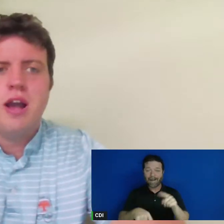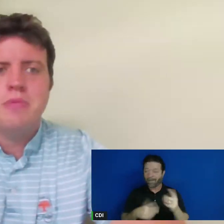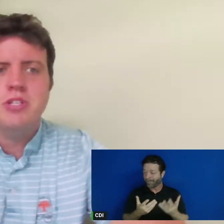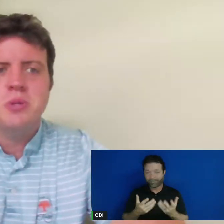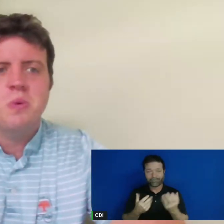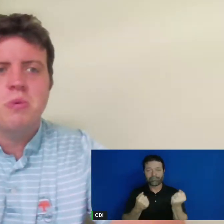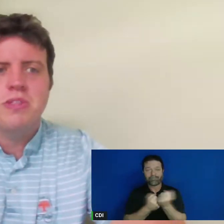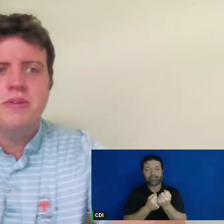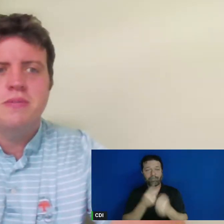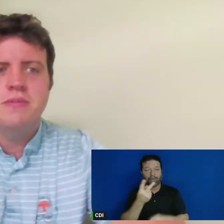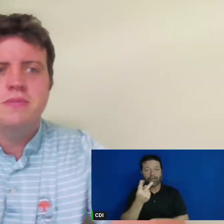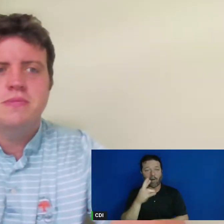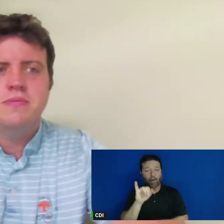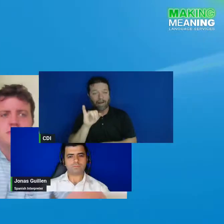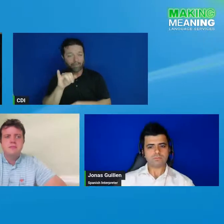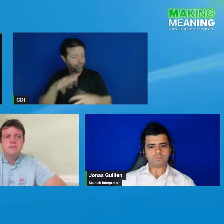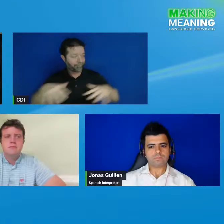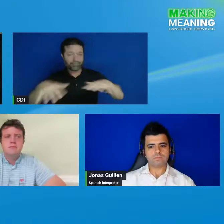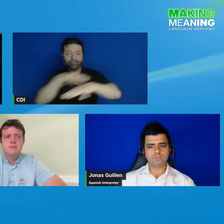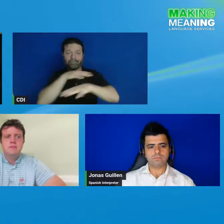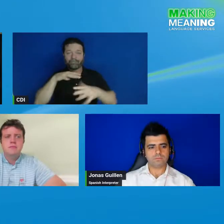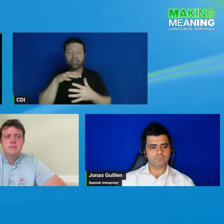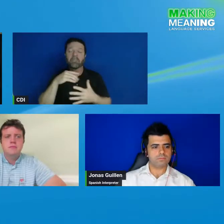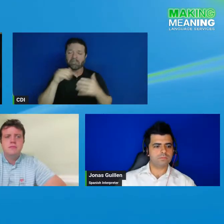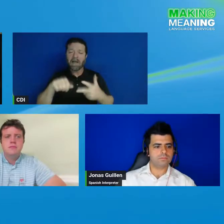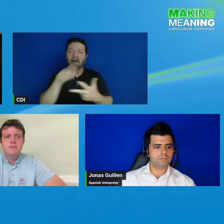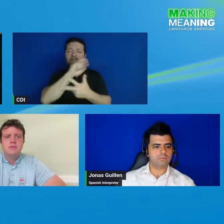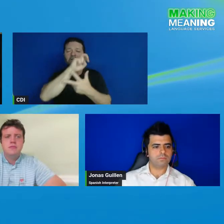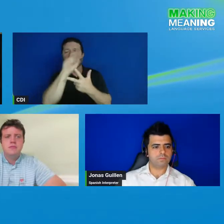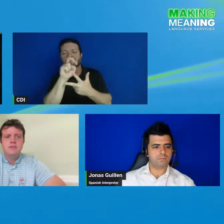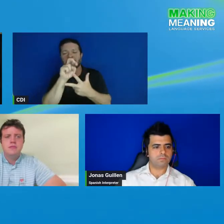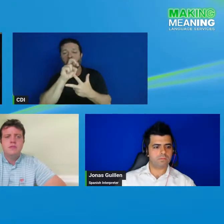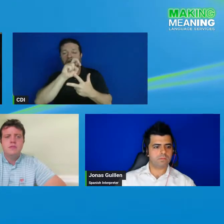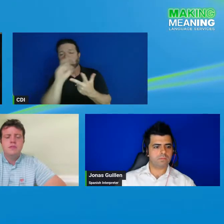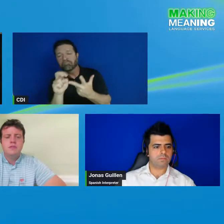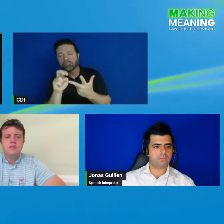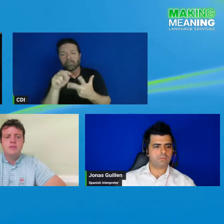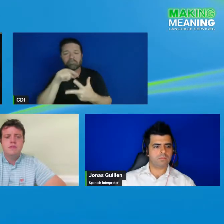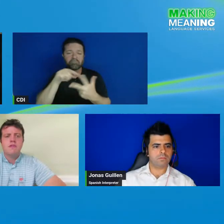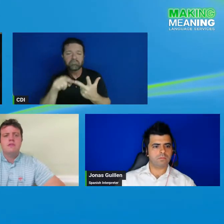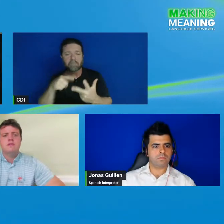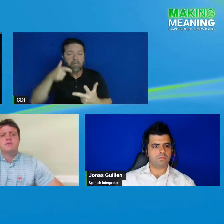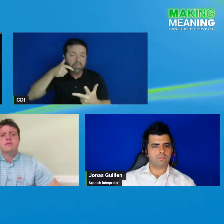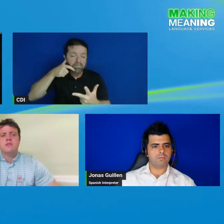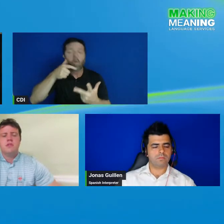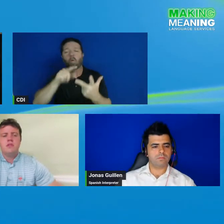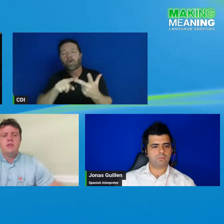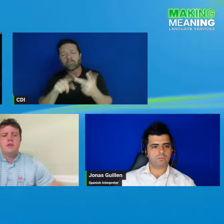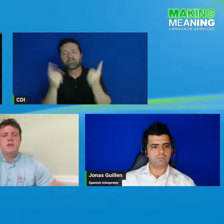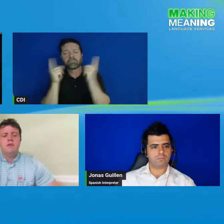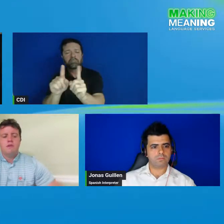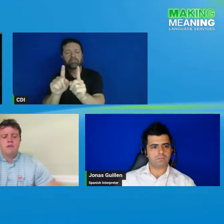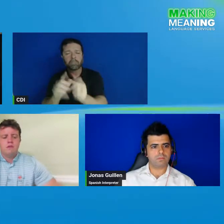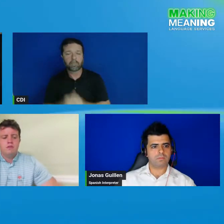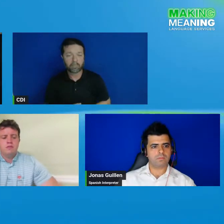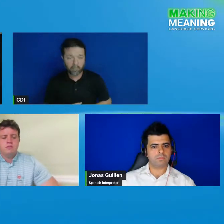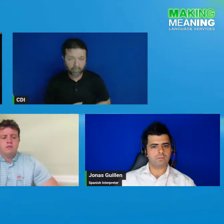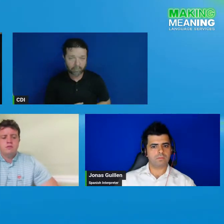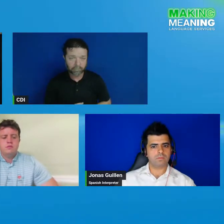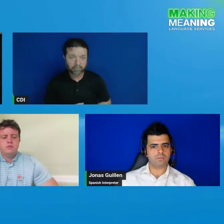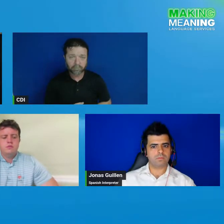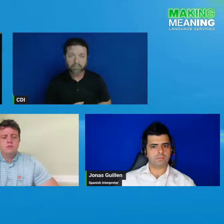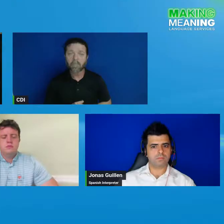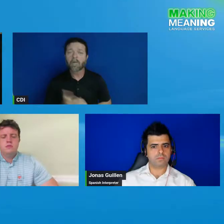at other options to work with you. Yep, exactly. And for anyone listening who's interested in our